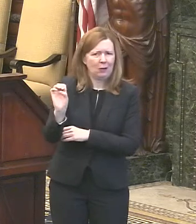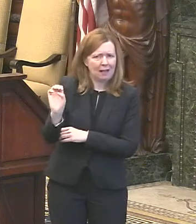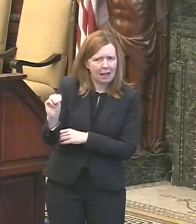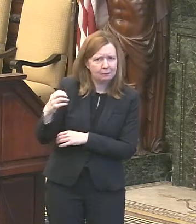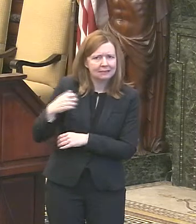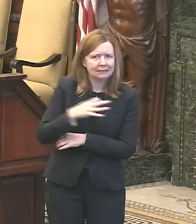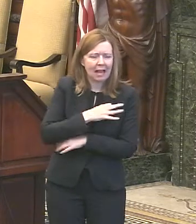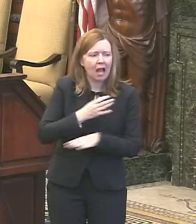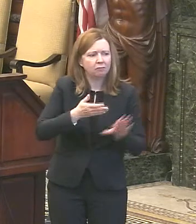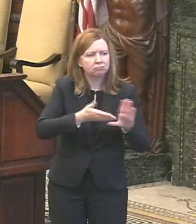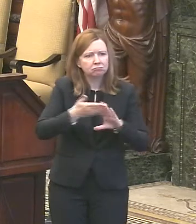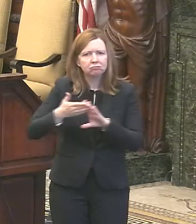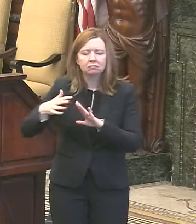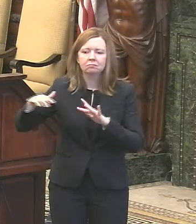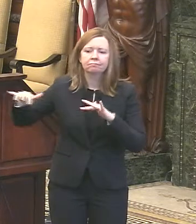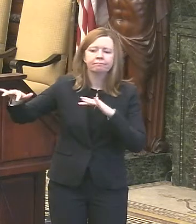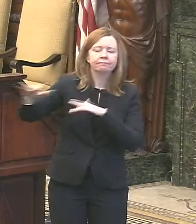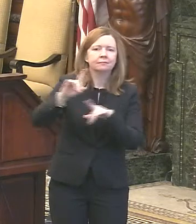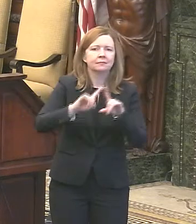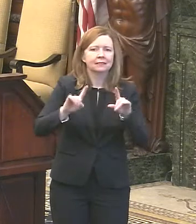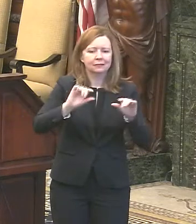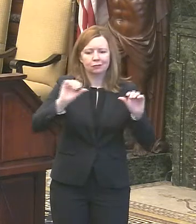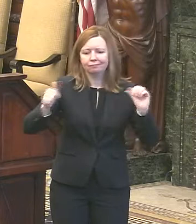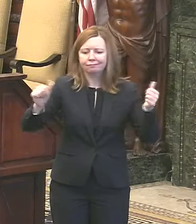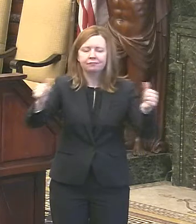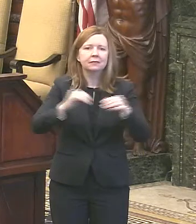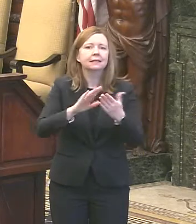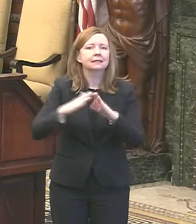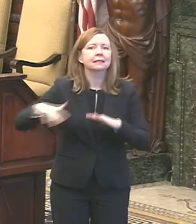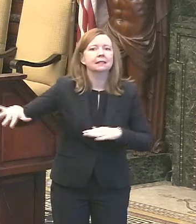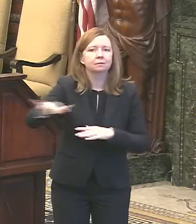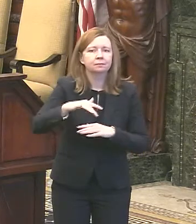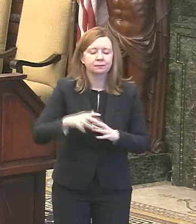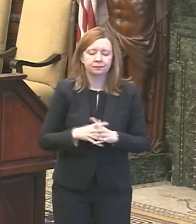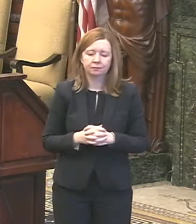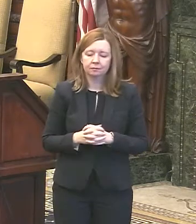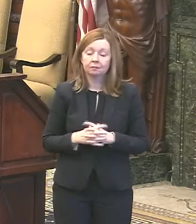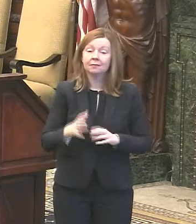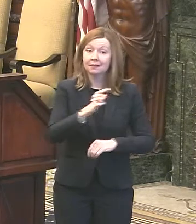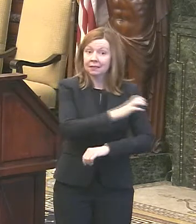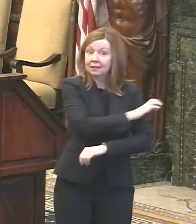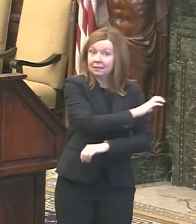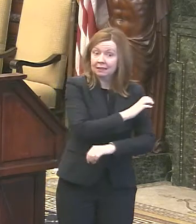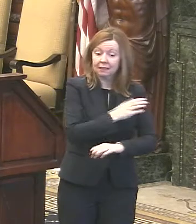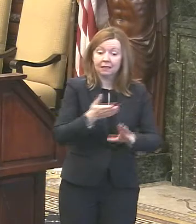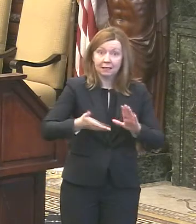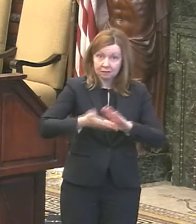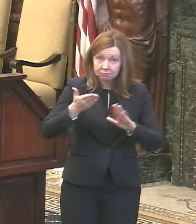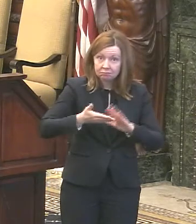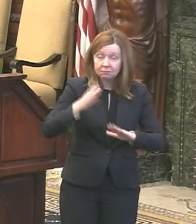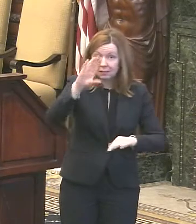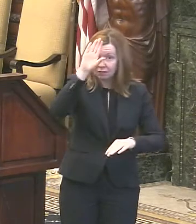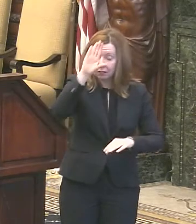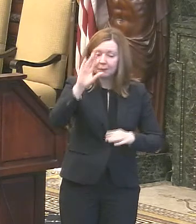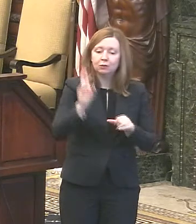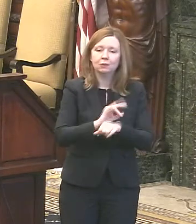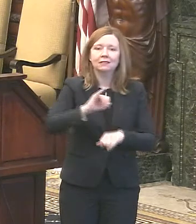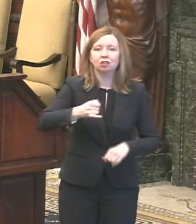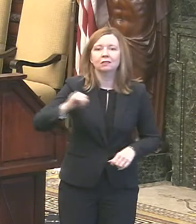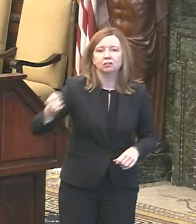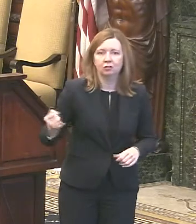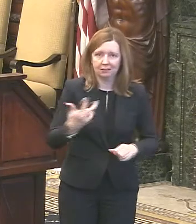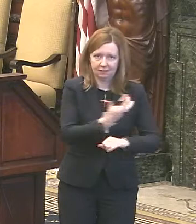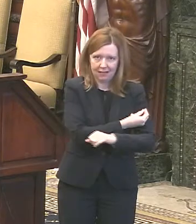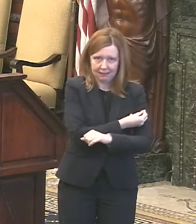staff. Those continue in different areas of the city. The clinics that are run by the fire department were using Johnson & Johnson